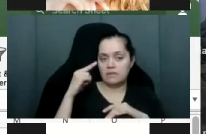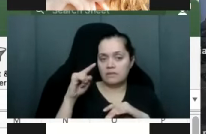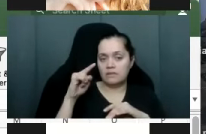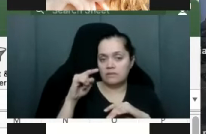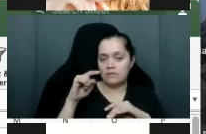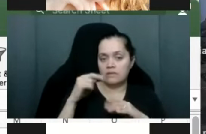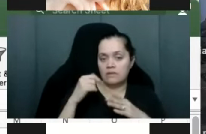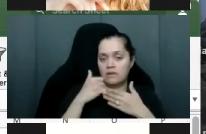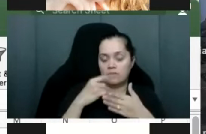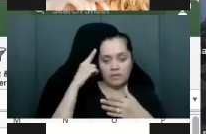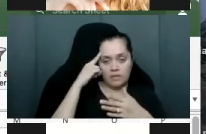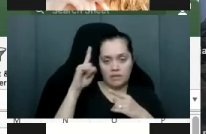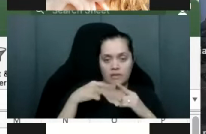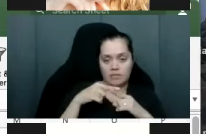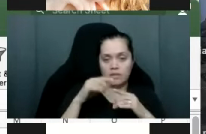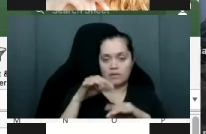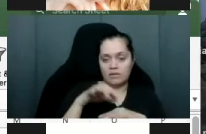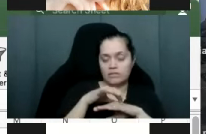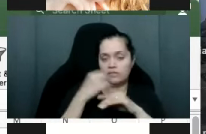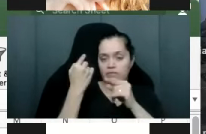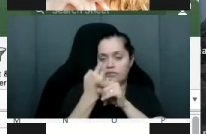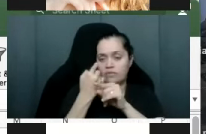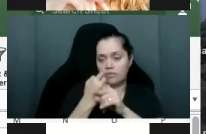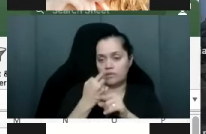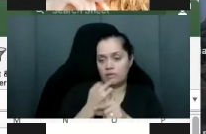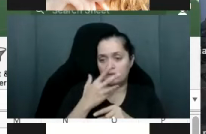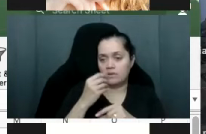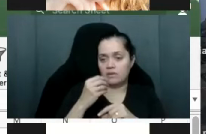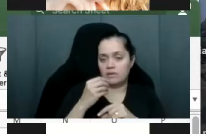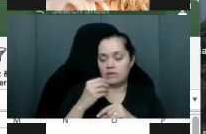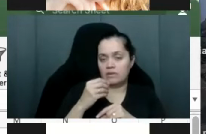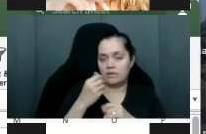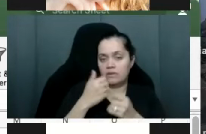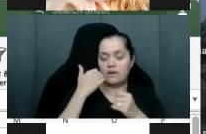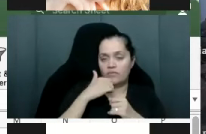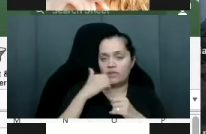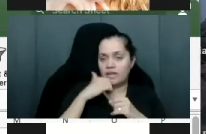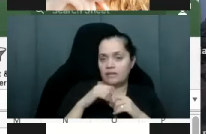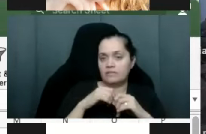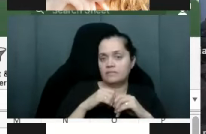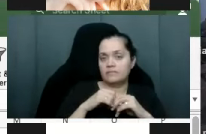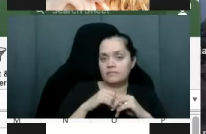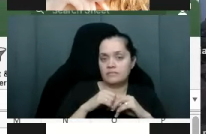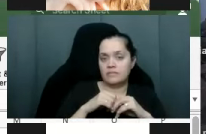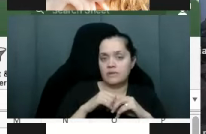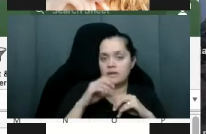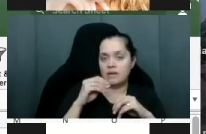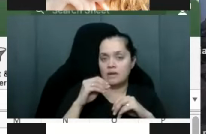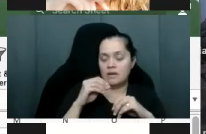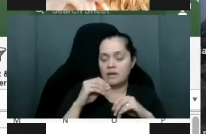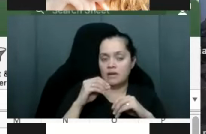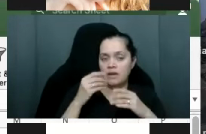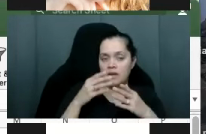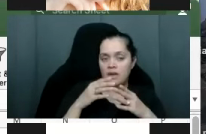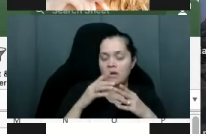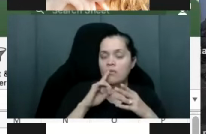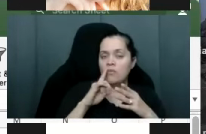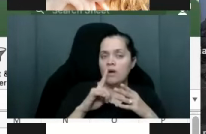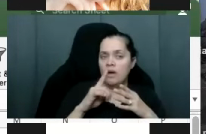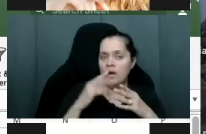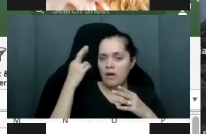help you think about geography regularly, even every day, and in a quite